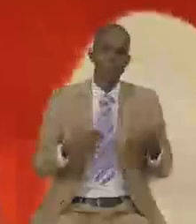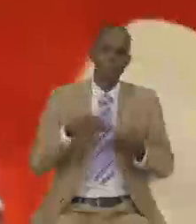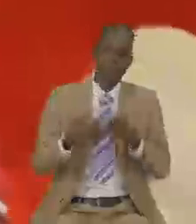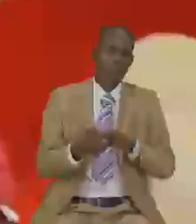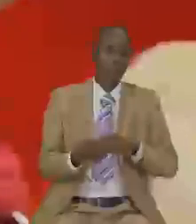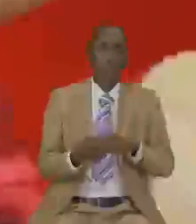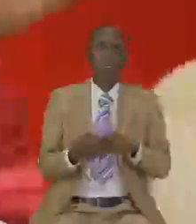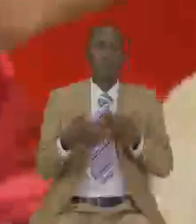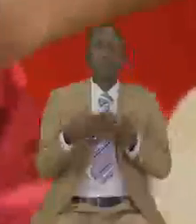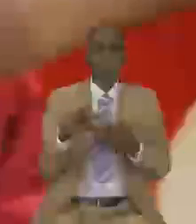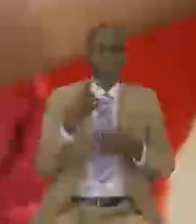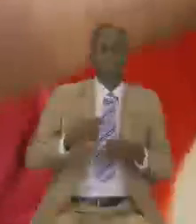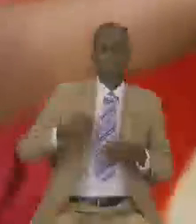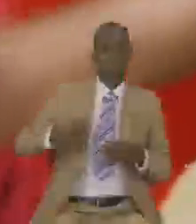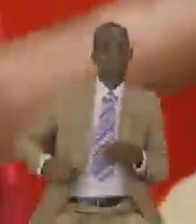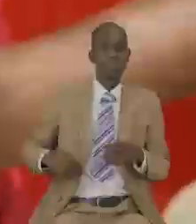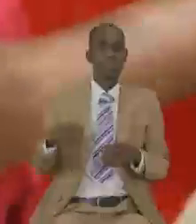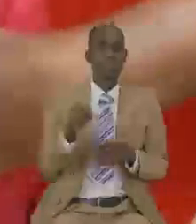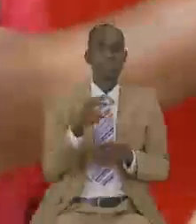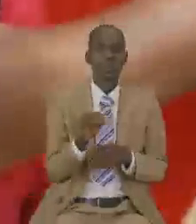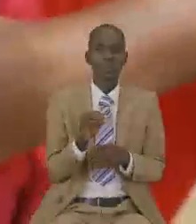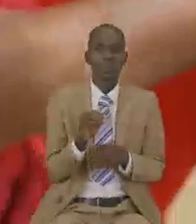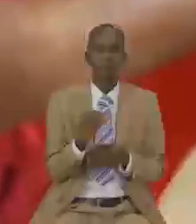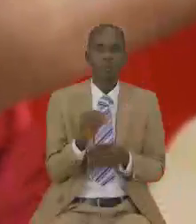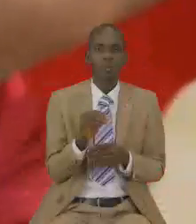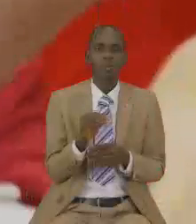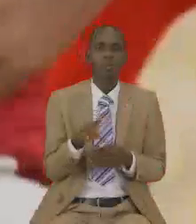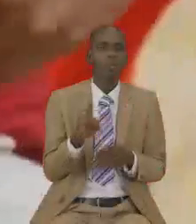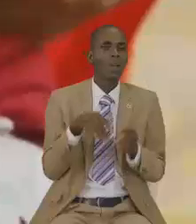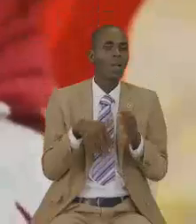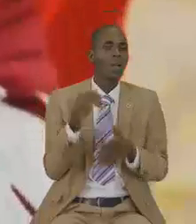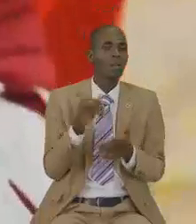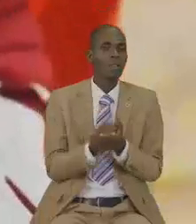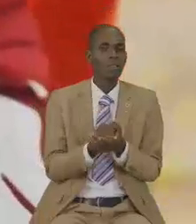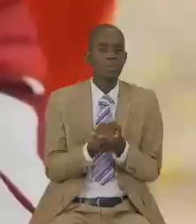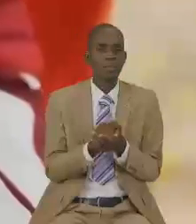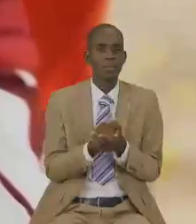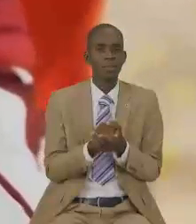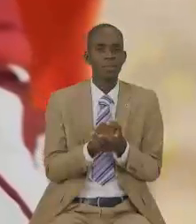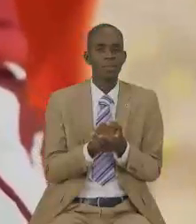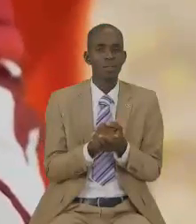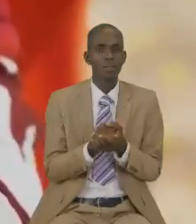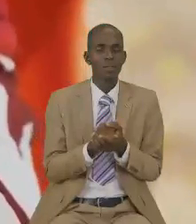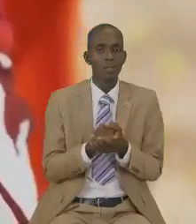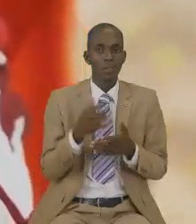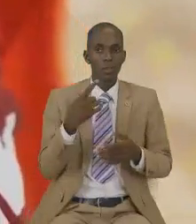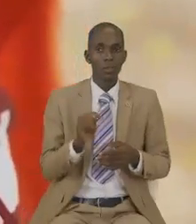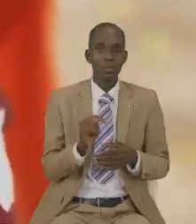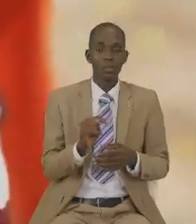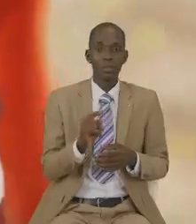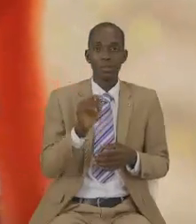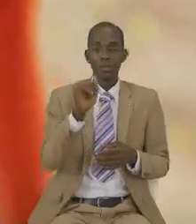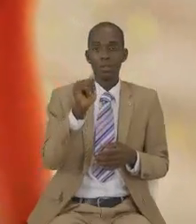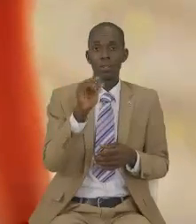after the surgery. So I discovered that my upper abdomen above my